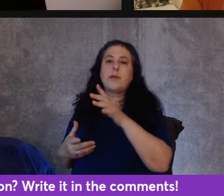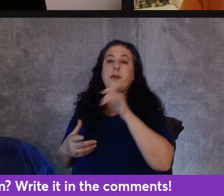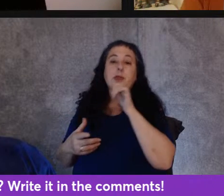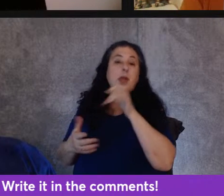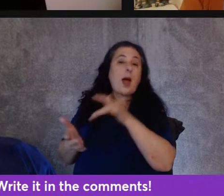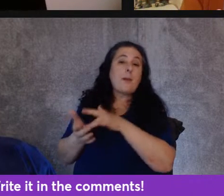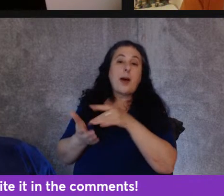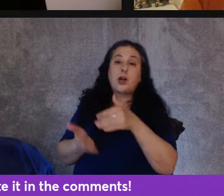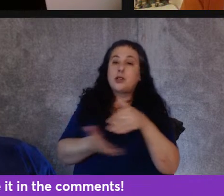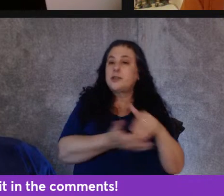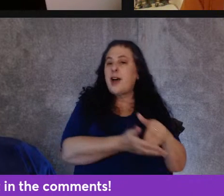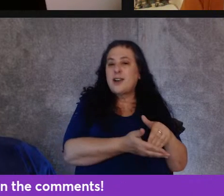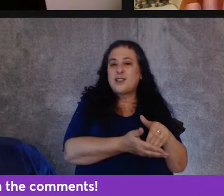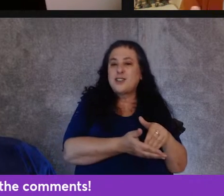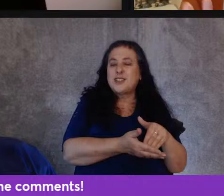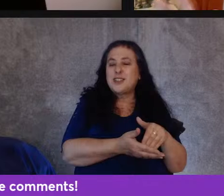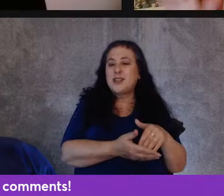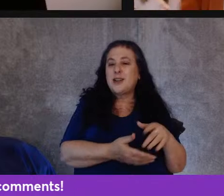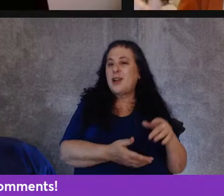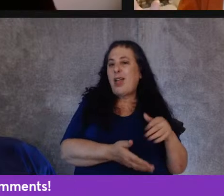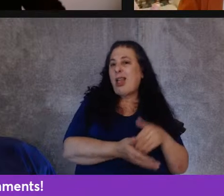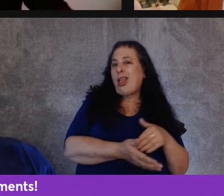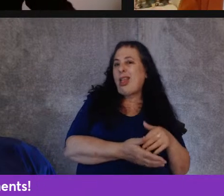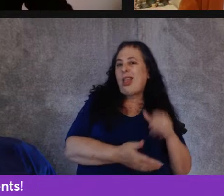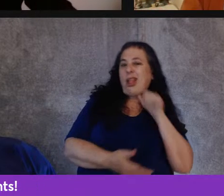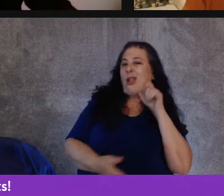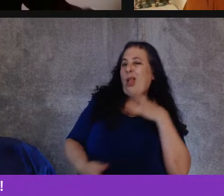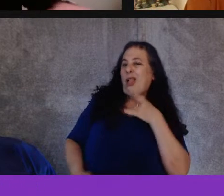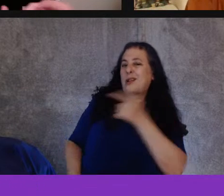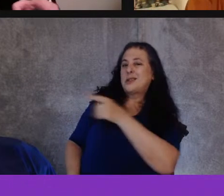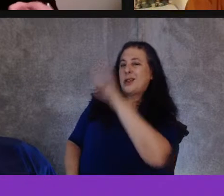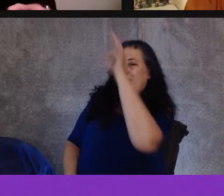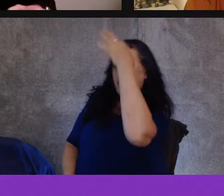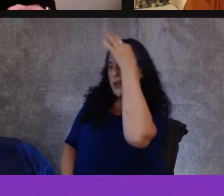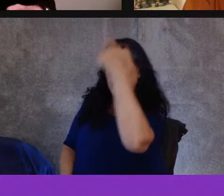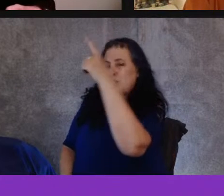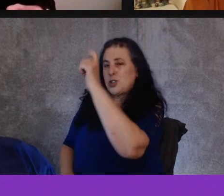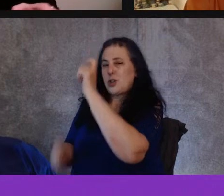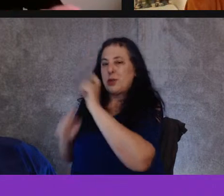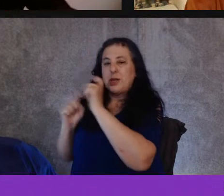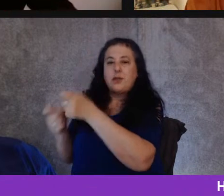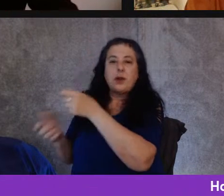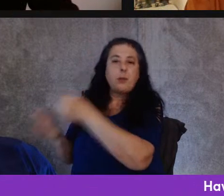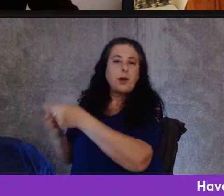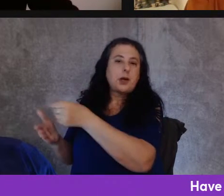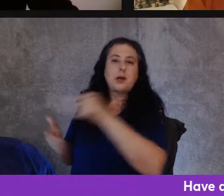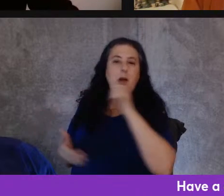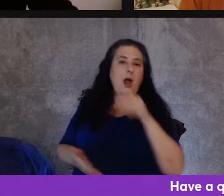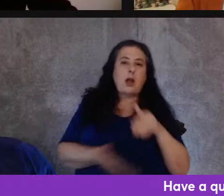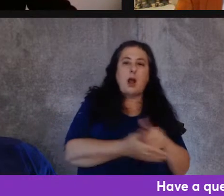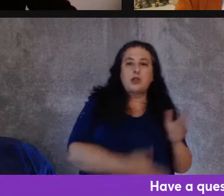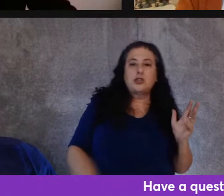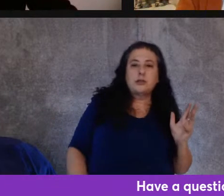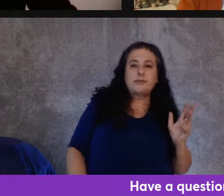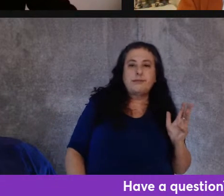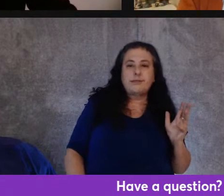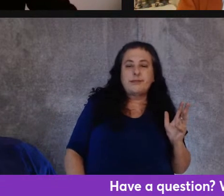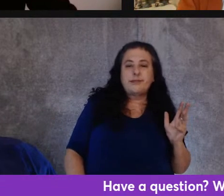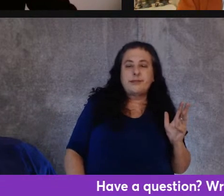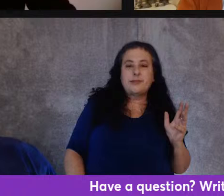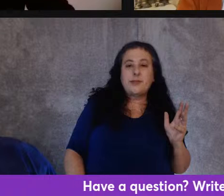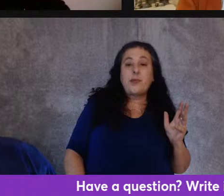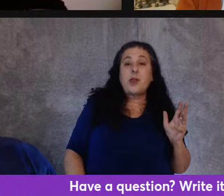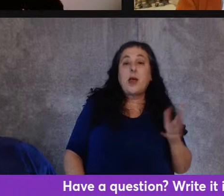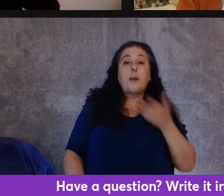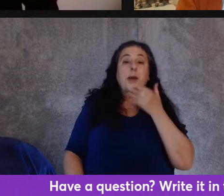medical doctors really said, wait a minute, I don't like the idea of the federal government actually giving money to people who aren't medical doctors. And